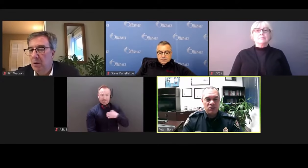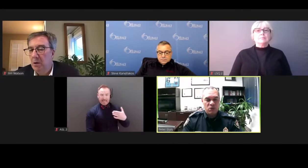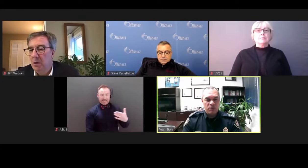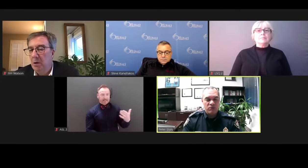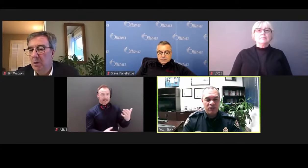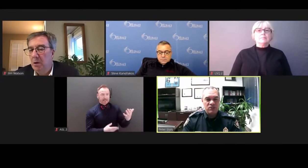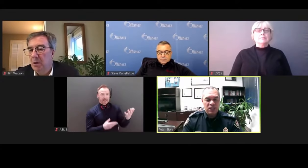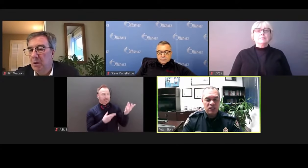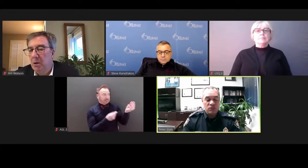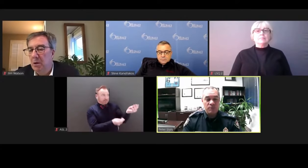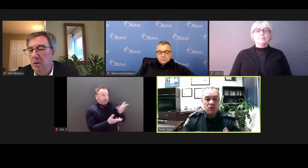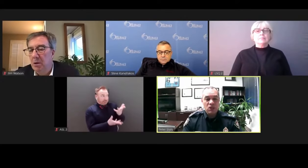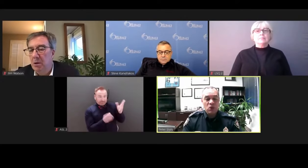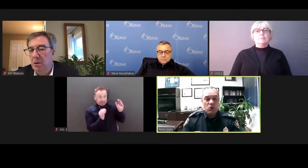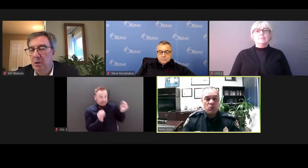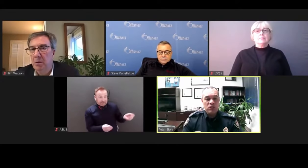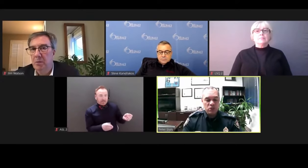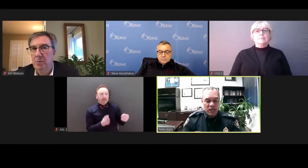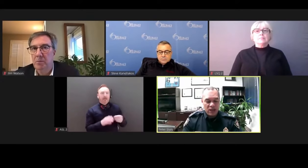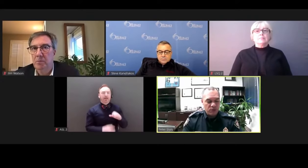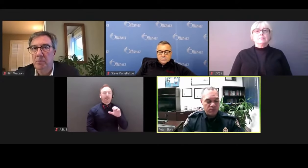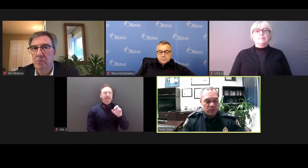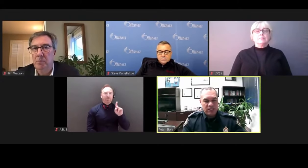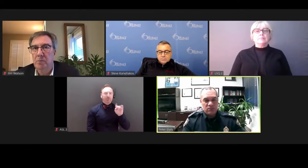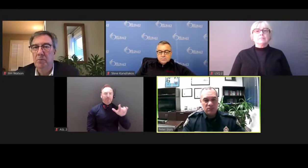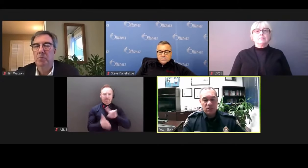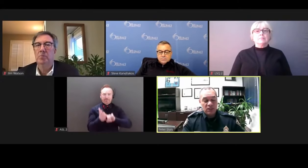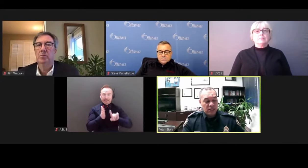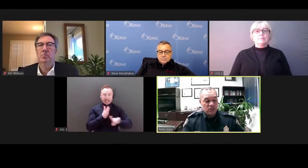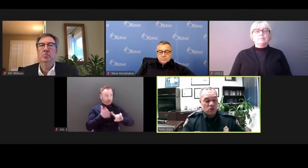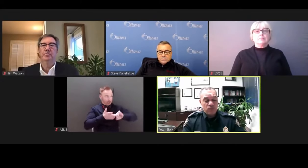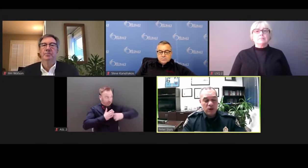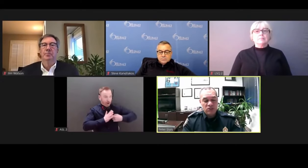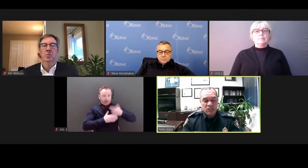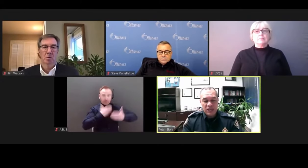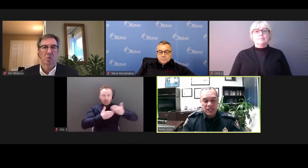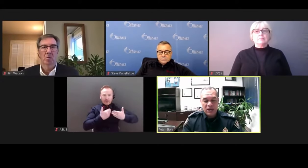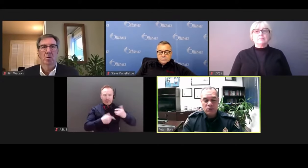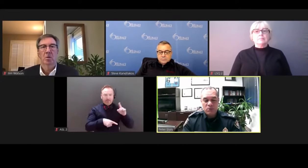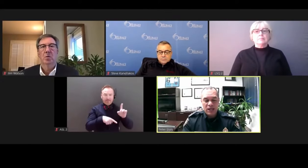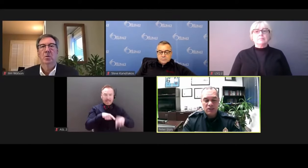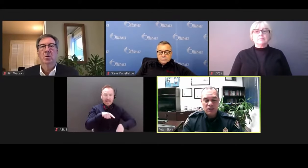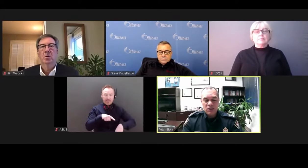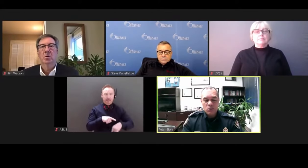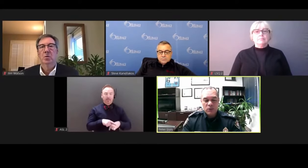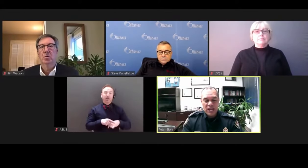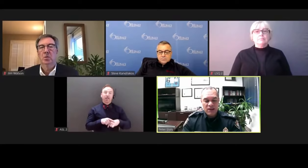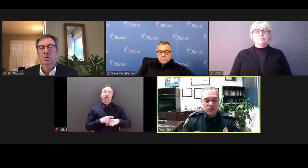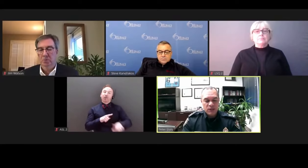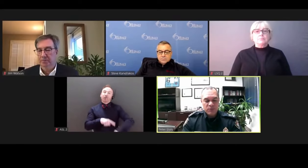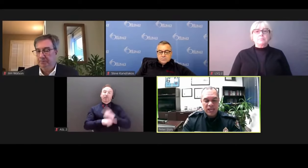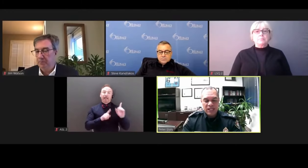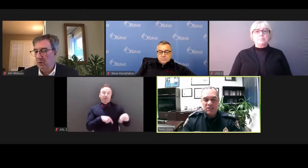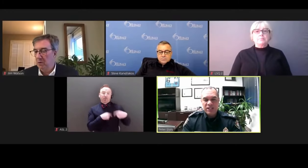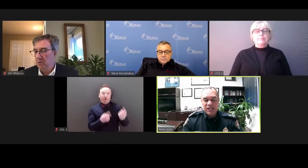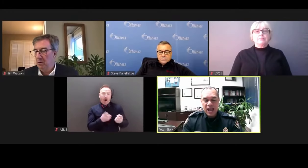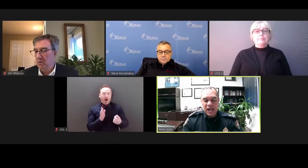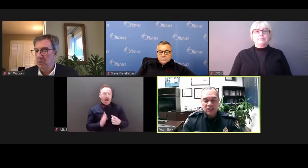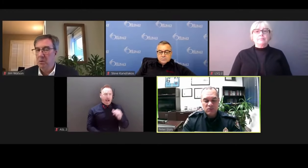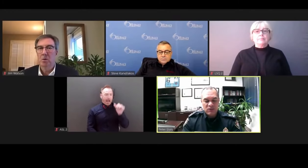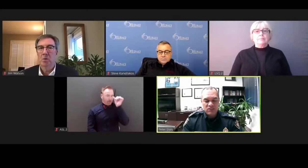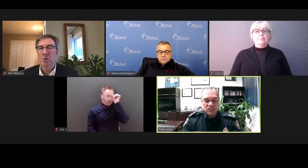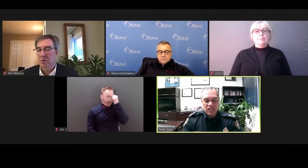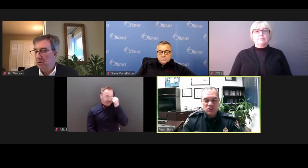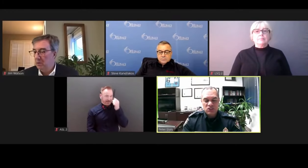commence a criminal investigation. Where we do have complaints, and so far to date, I remind, we have 18